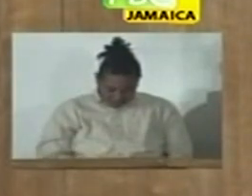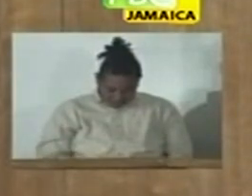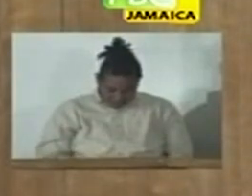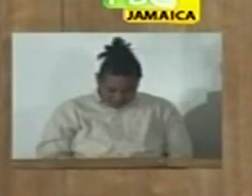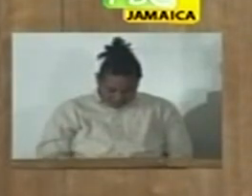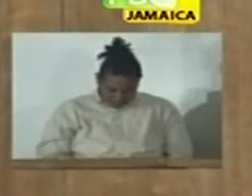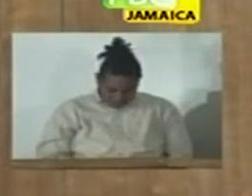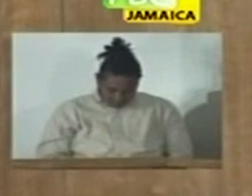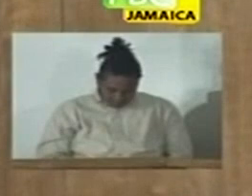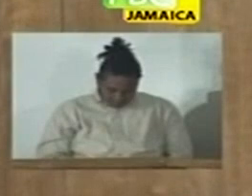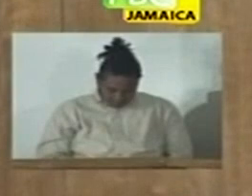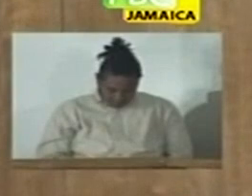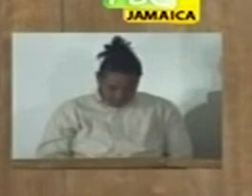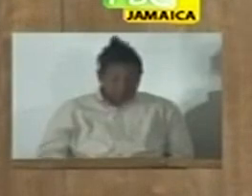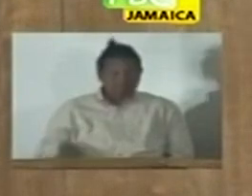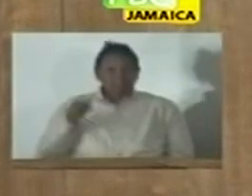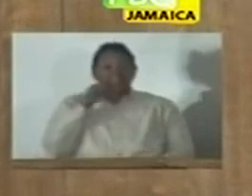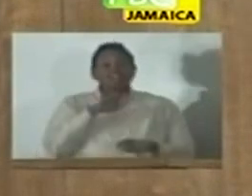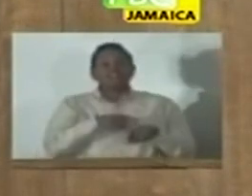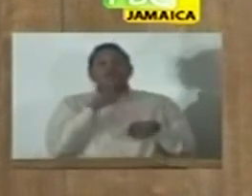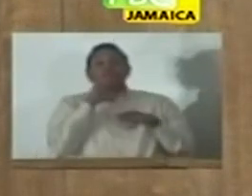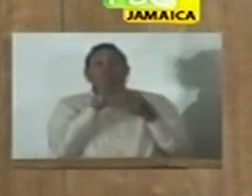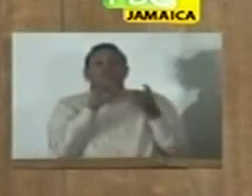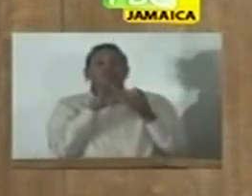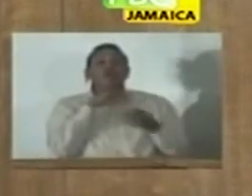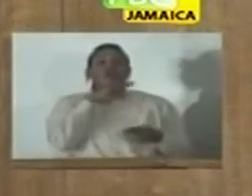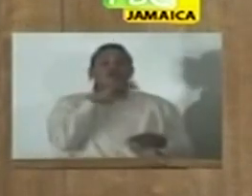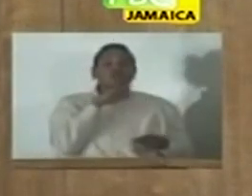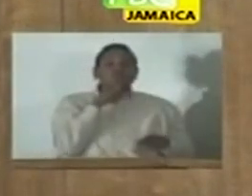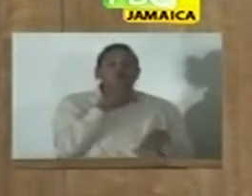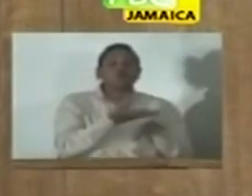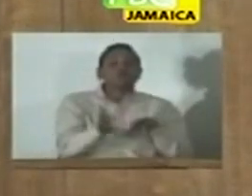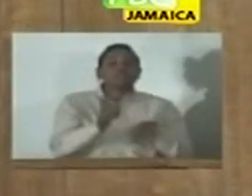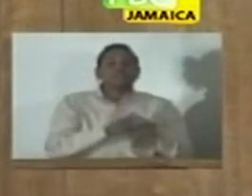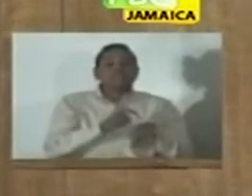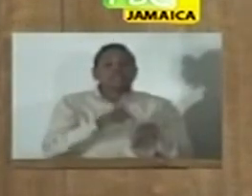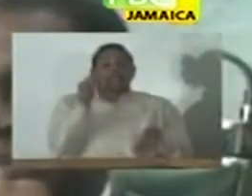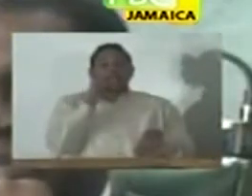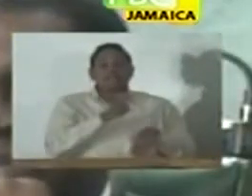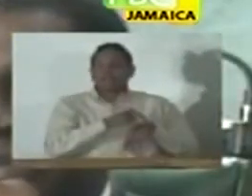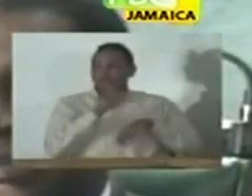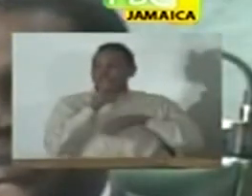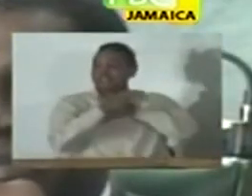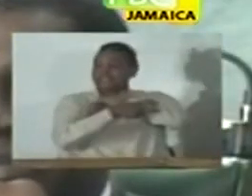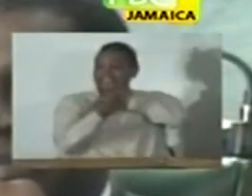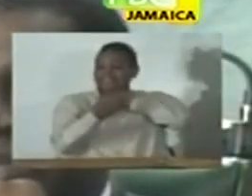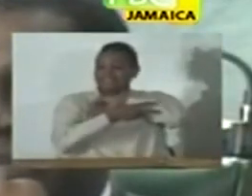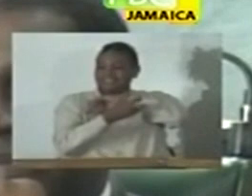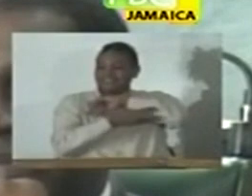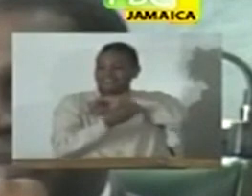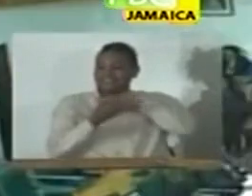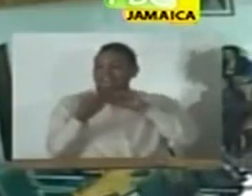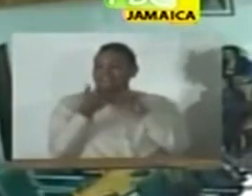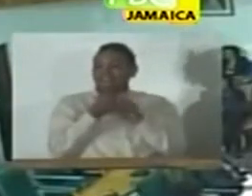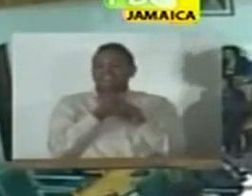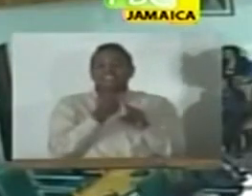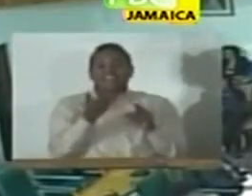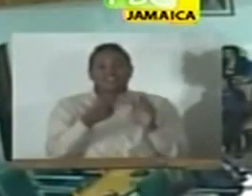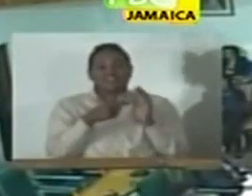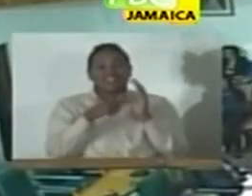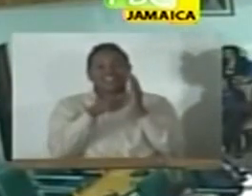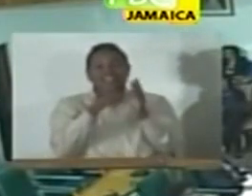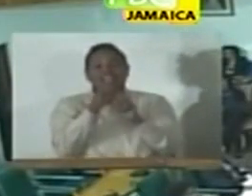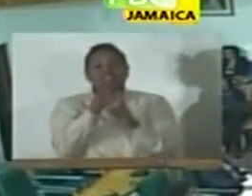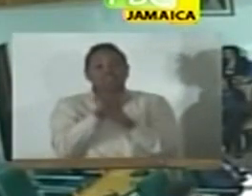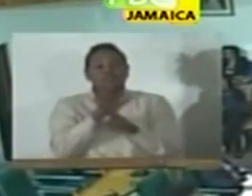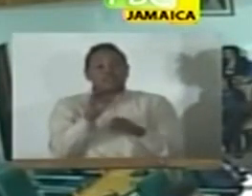expose the thieviness that took place in the Ministry of Education. Sir, Mr. President. Because